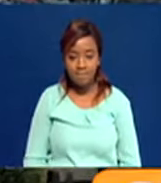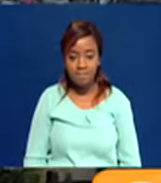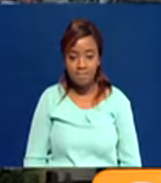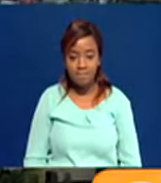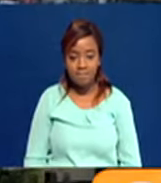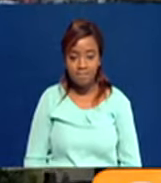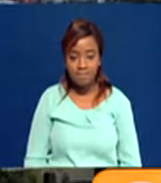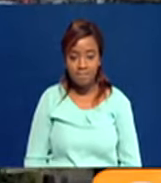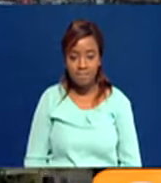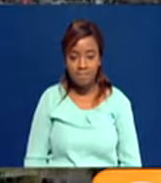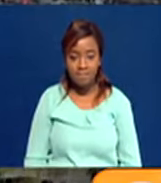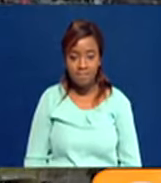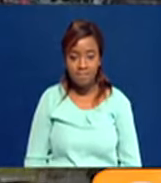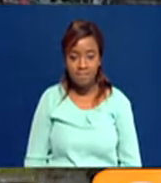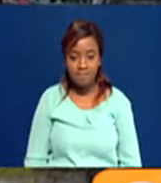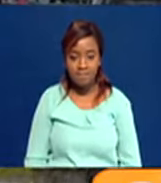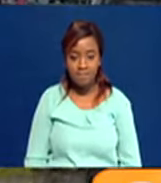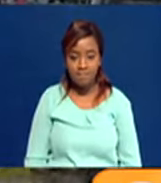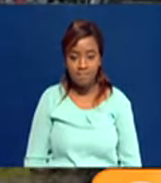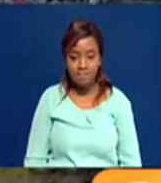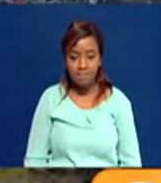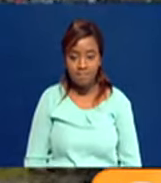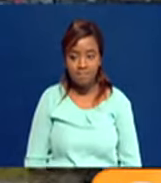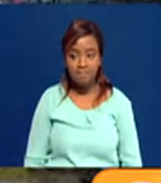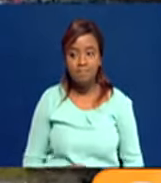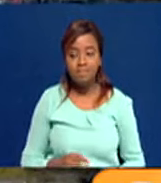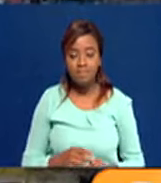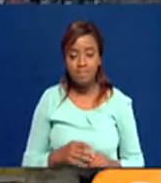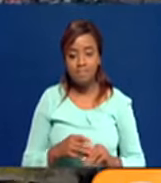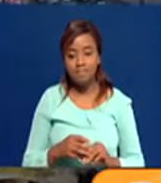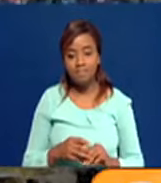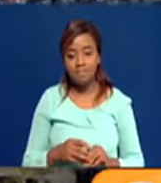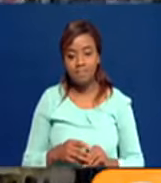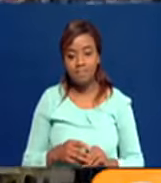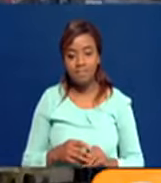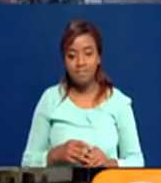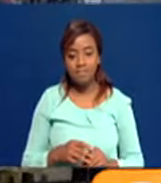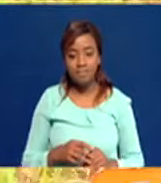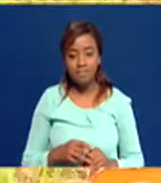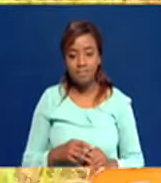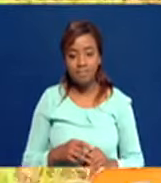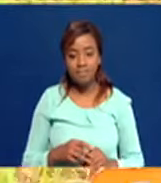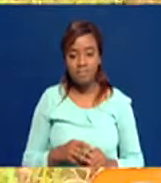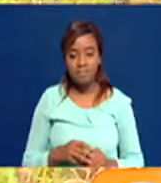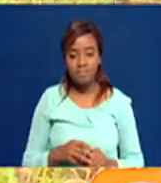Particulars of the registered owners must tally with the details in the digital system in the registry.